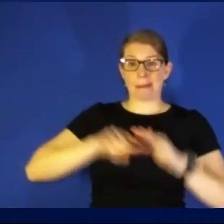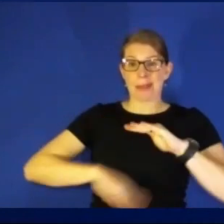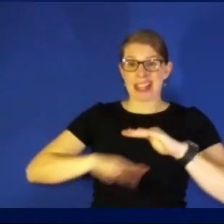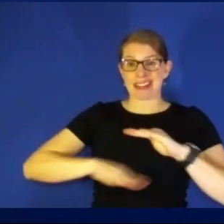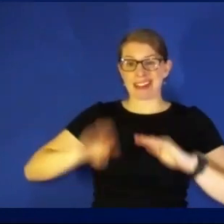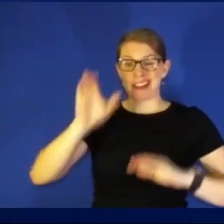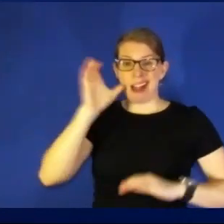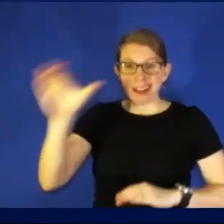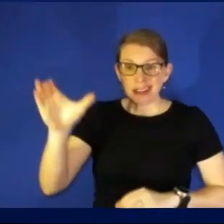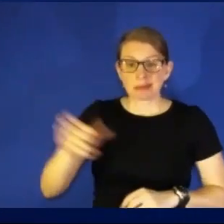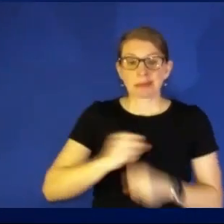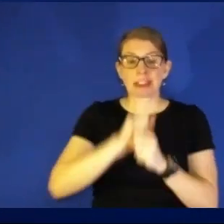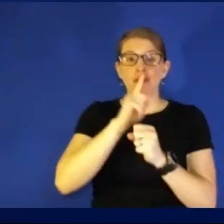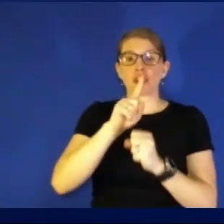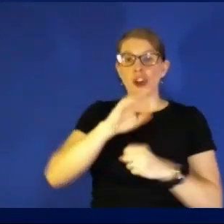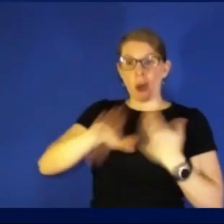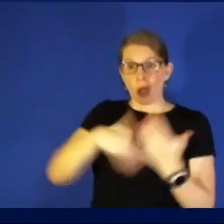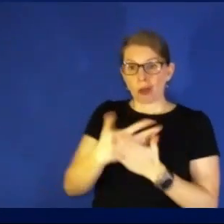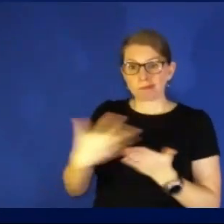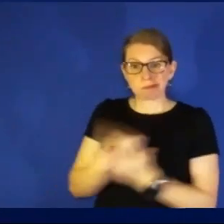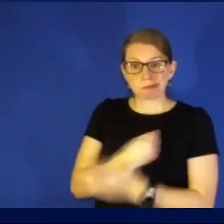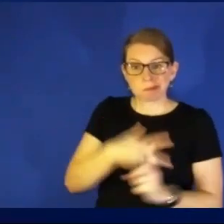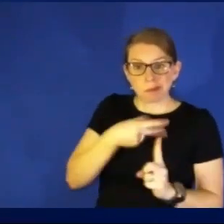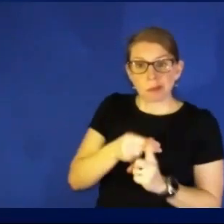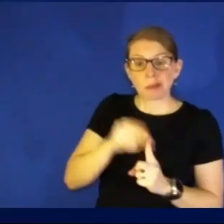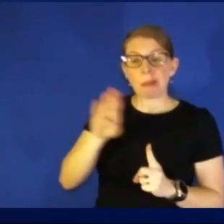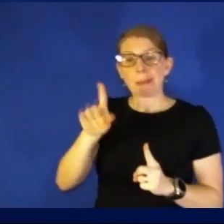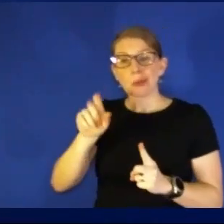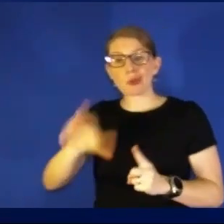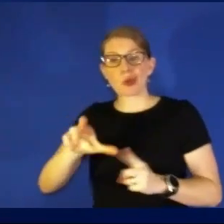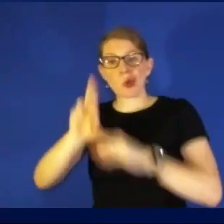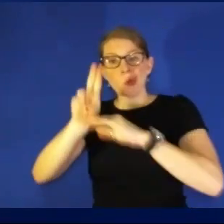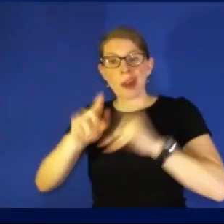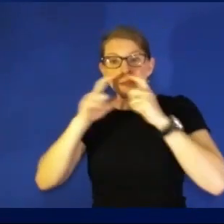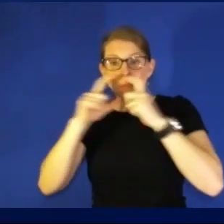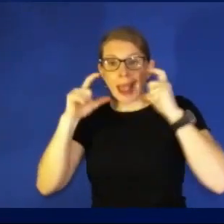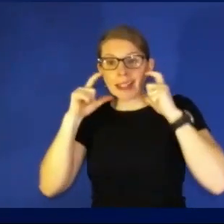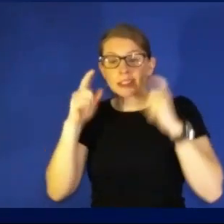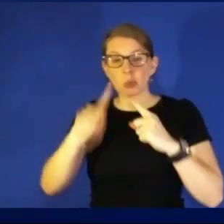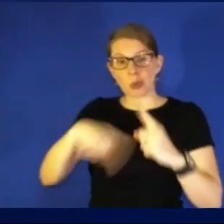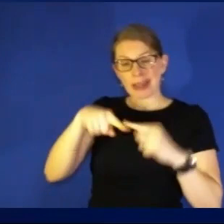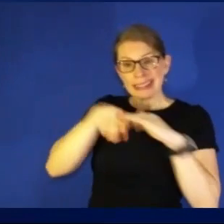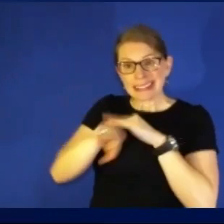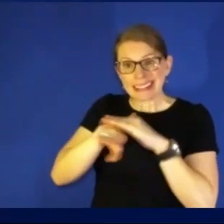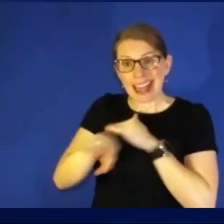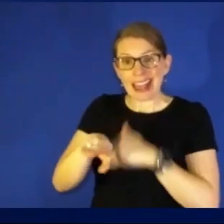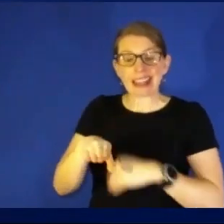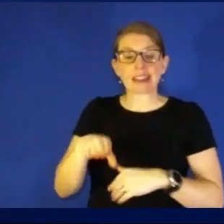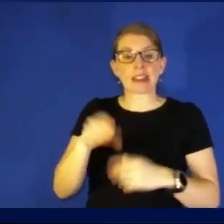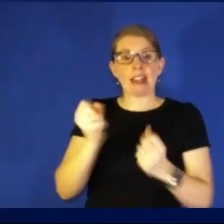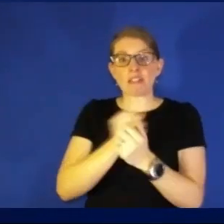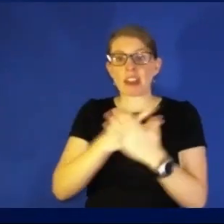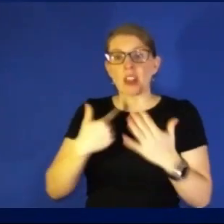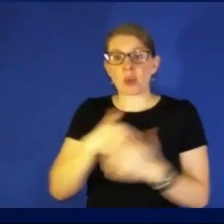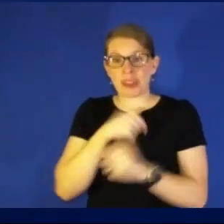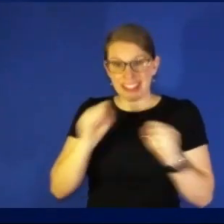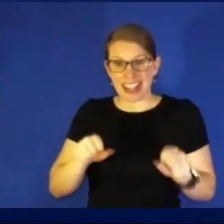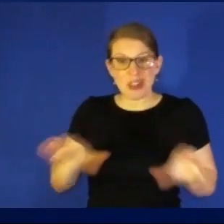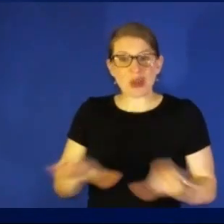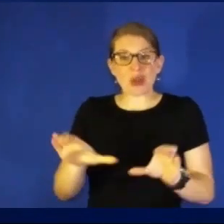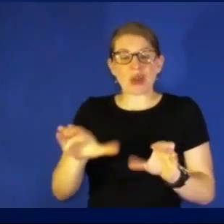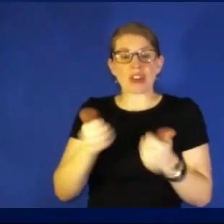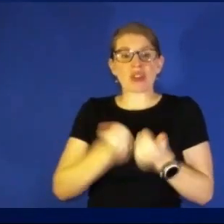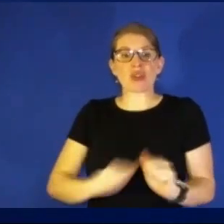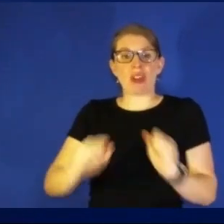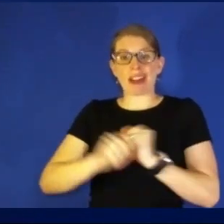all have vaccination and boosters, and that we're wearing masks when we're inside, all of the things that we can do to try to